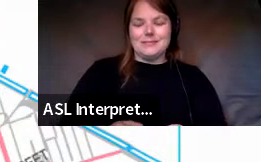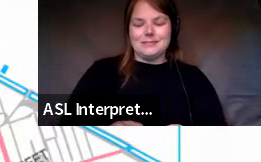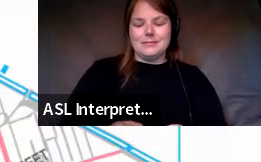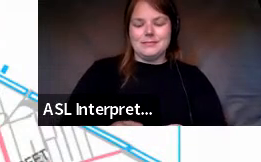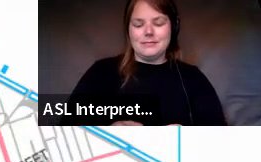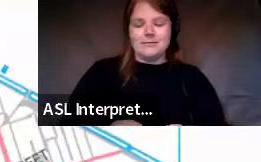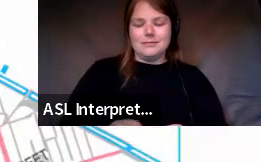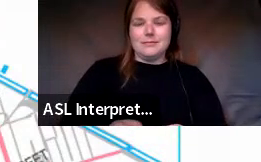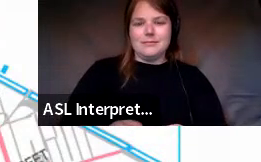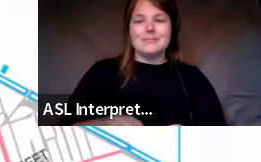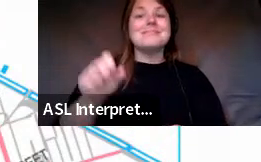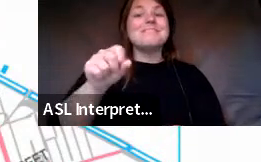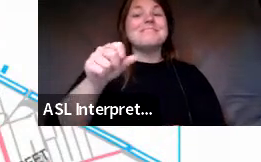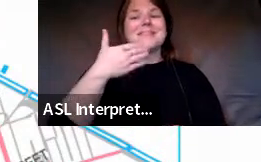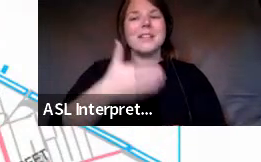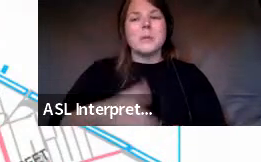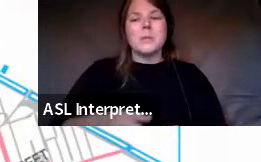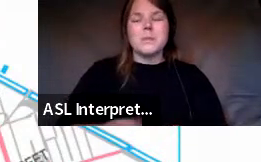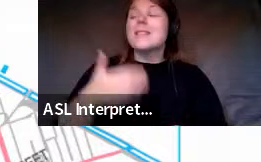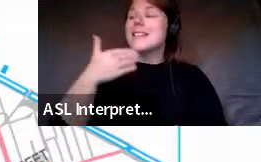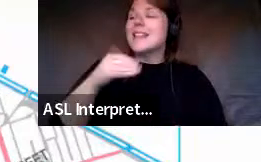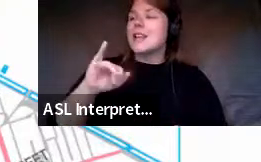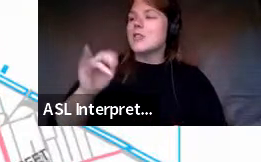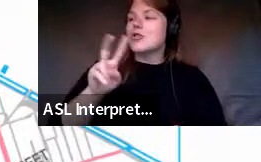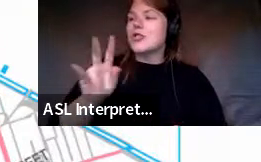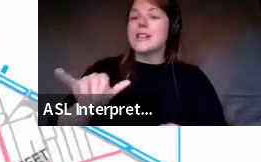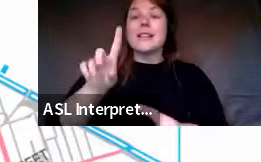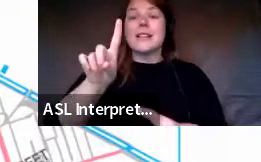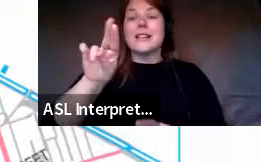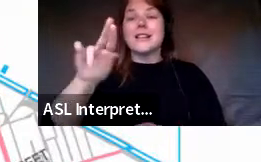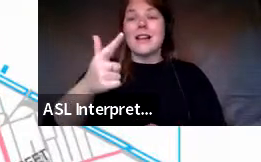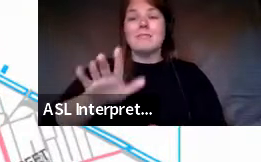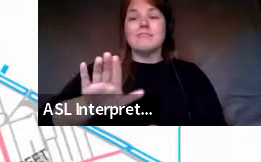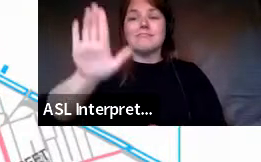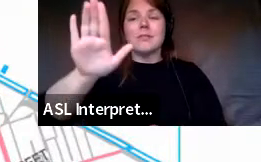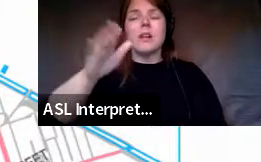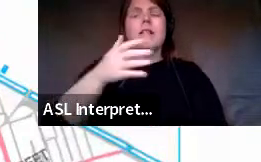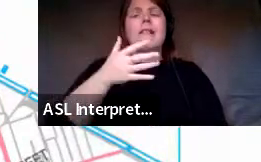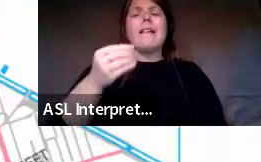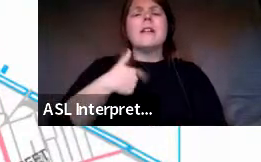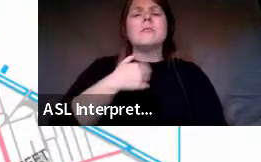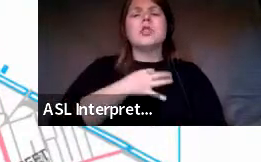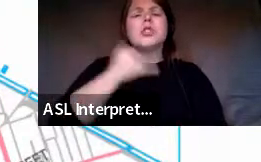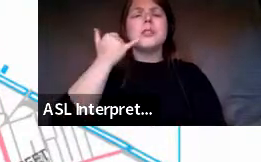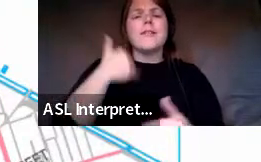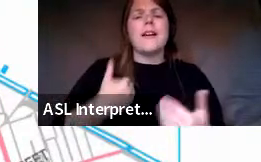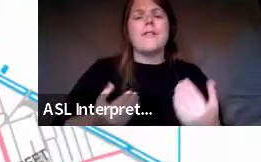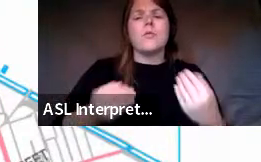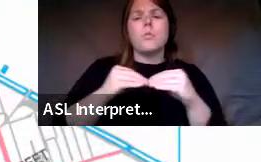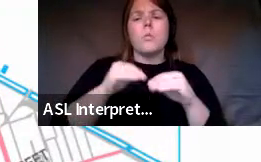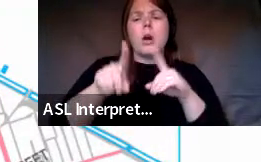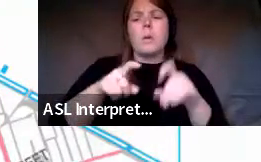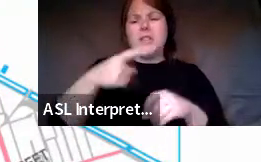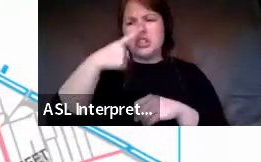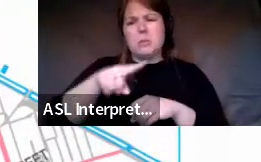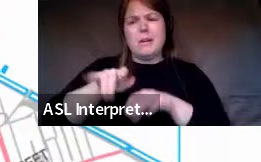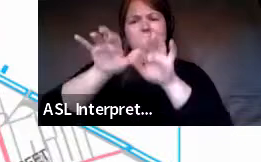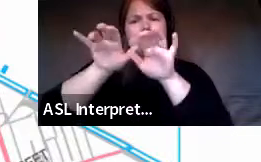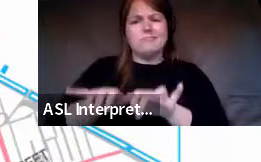Awesome. Yes, thank you. Thank you, Jazzy. I see Doug's hand, and then I wonder if there's other additional questions, we can put them in the